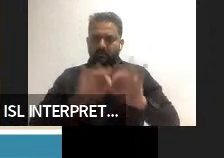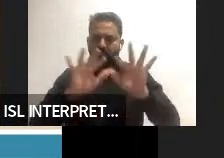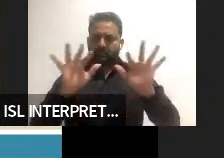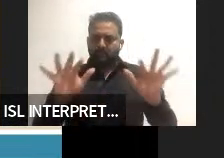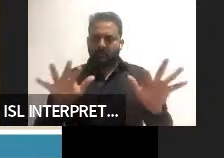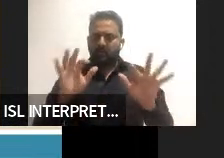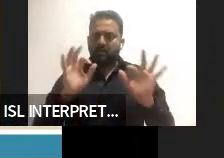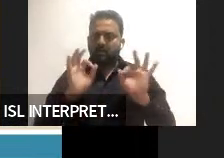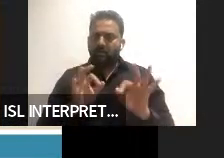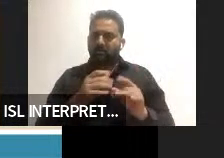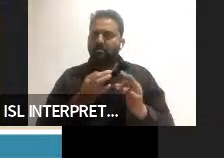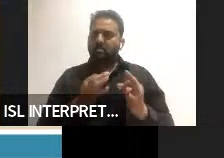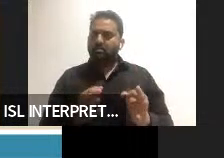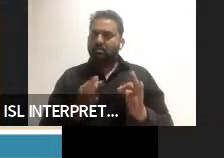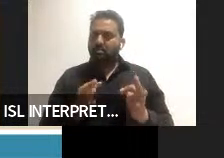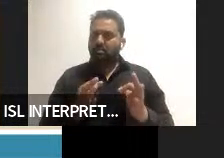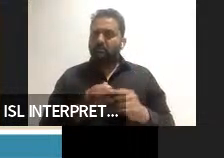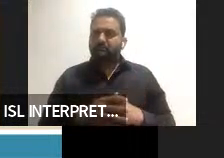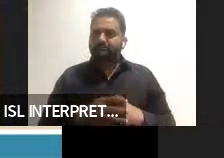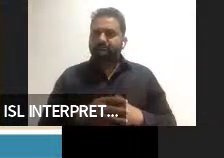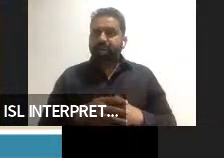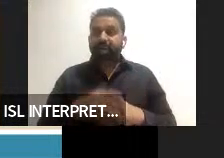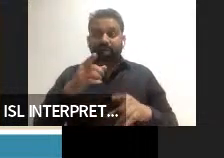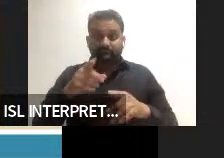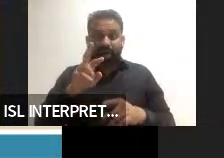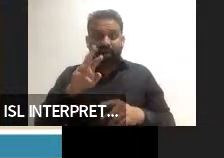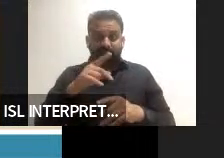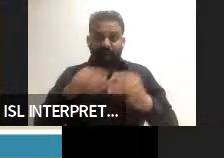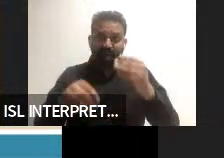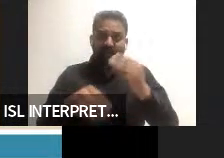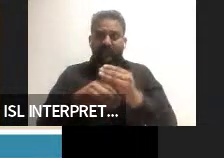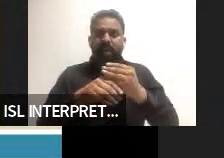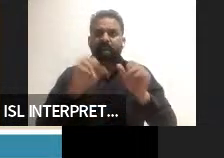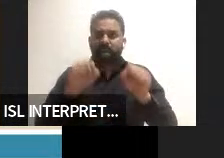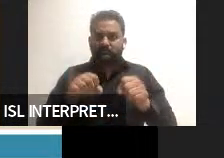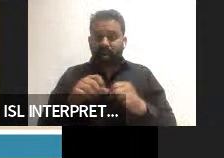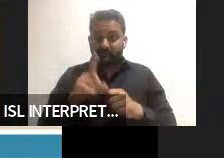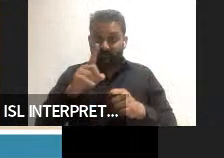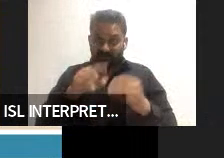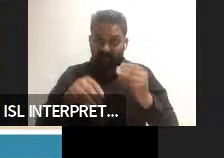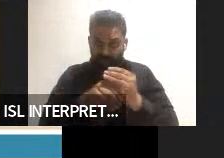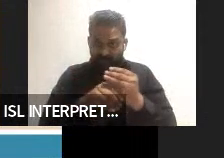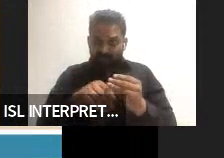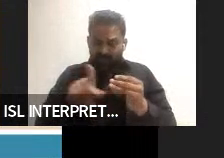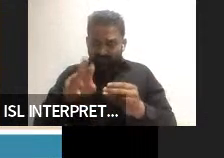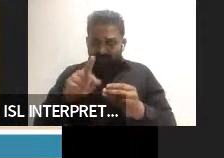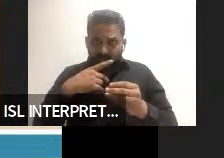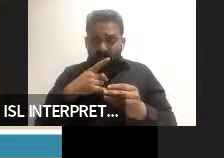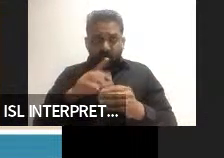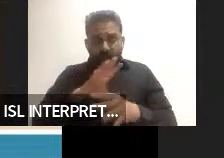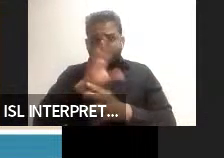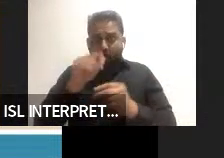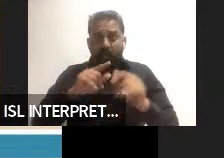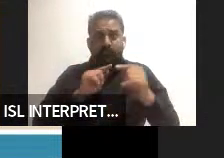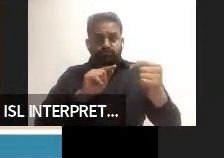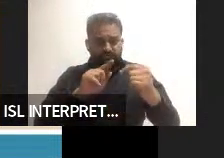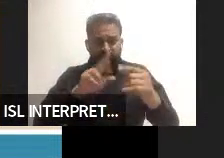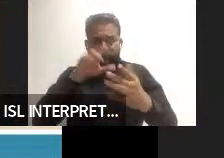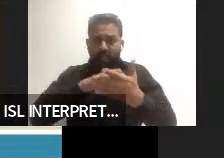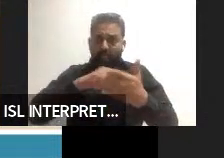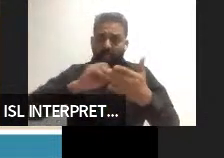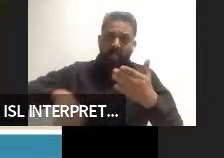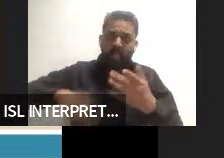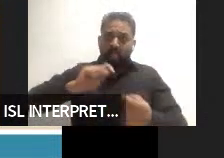and capacity. That's why you can add that one. But that doesn't mean you can change the argument. You can change